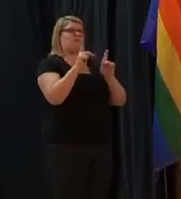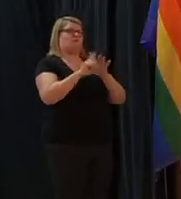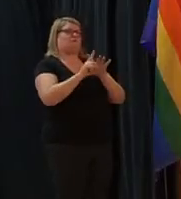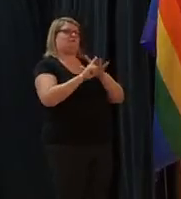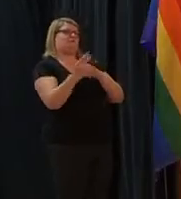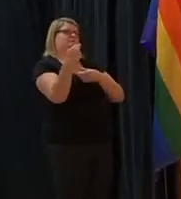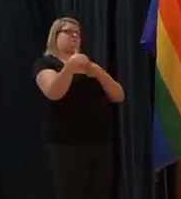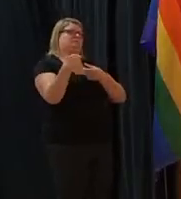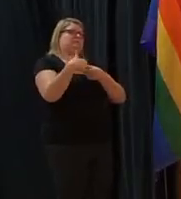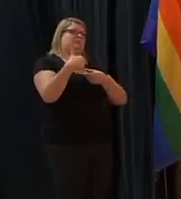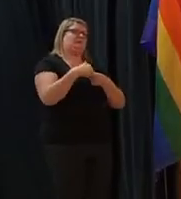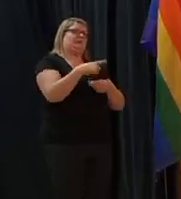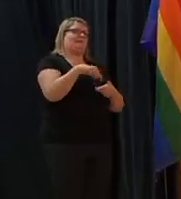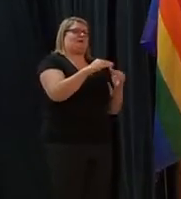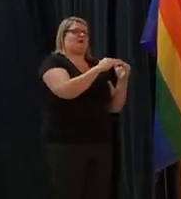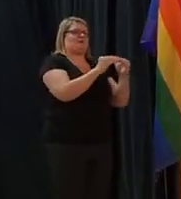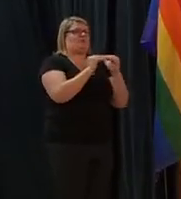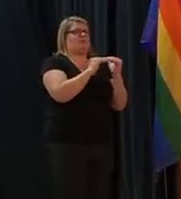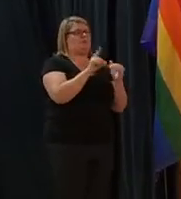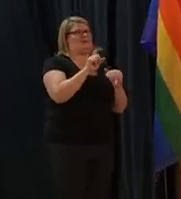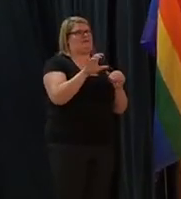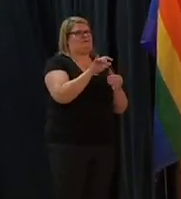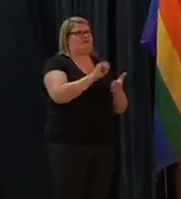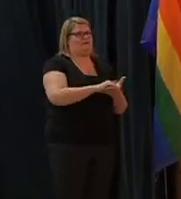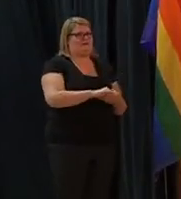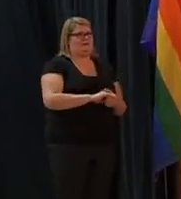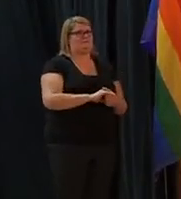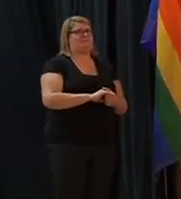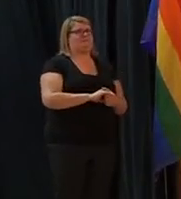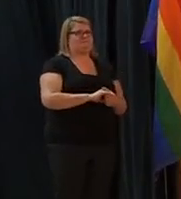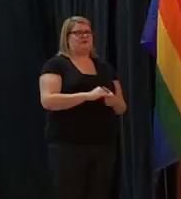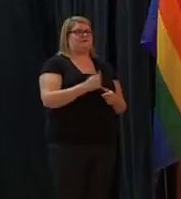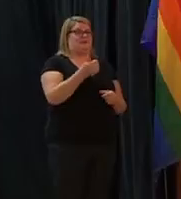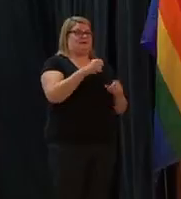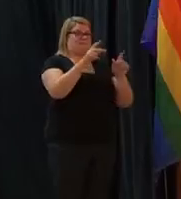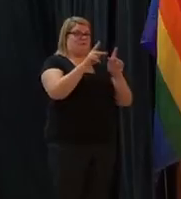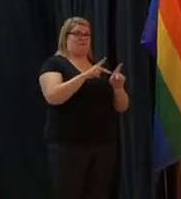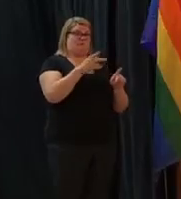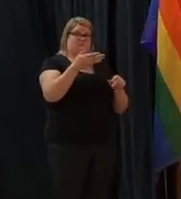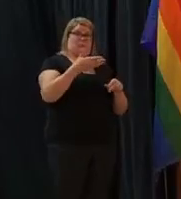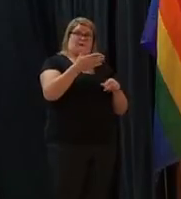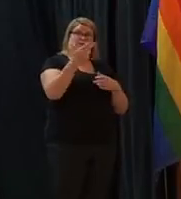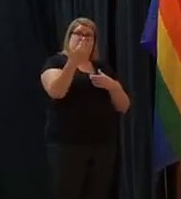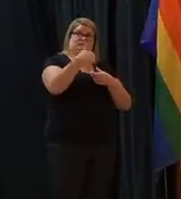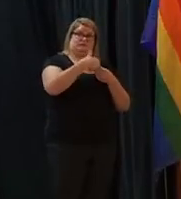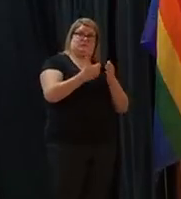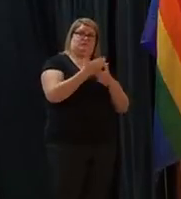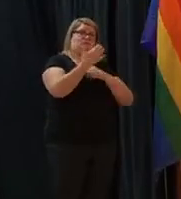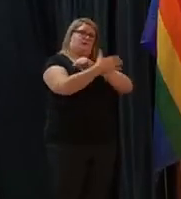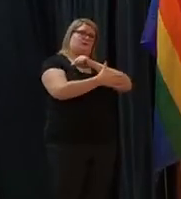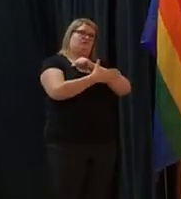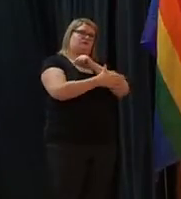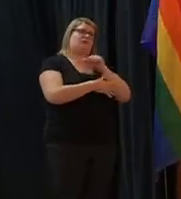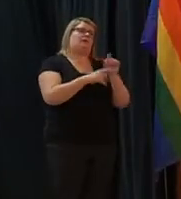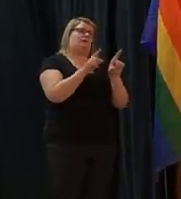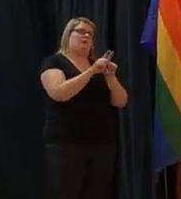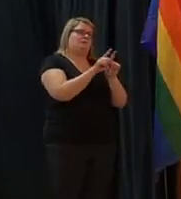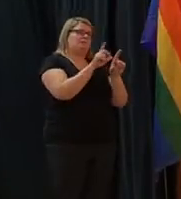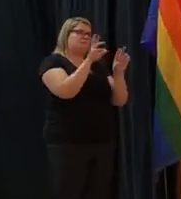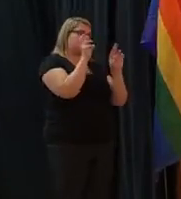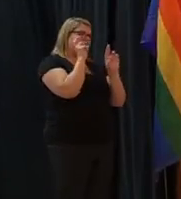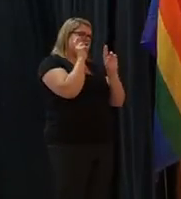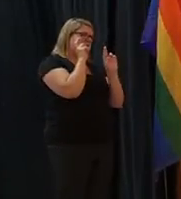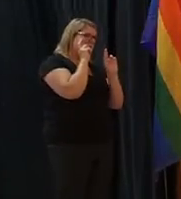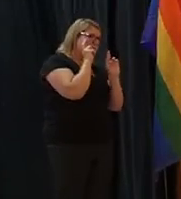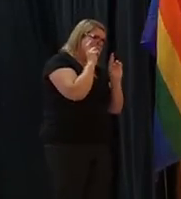And I guess that's something that's needed so that any person who's welcome to a new country also understand that he